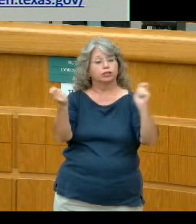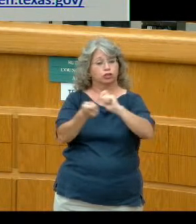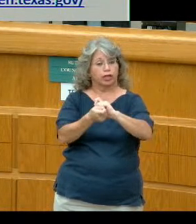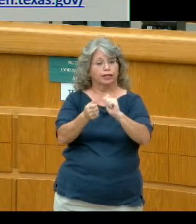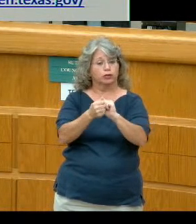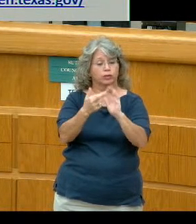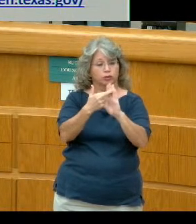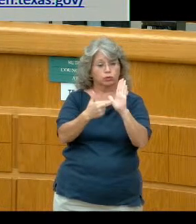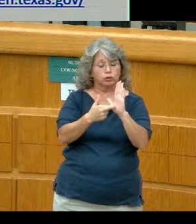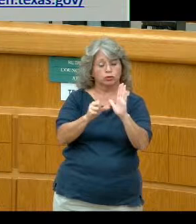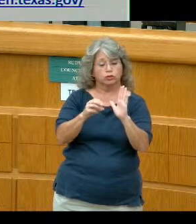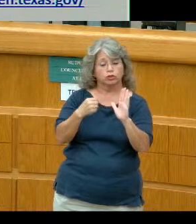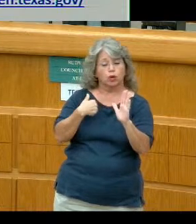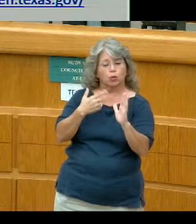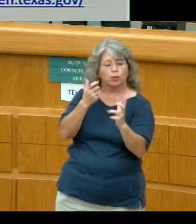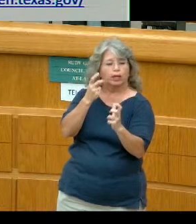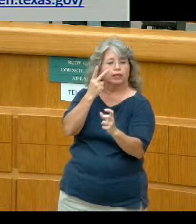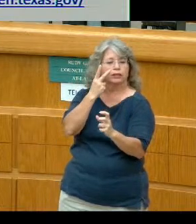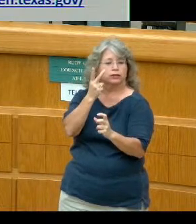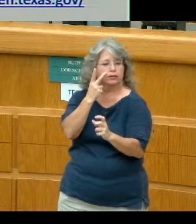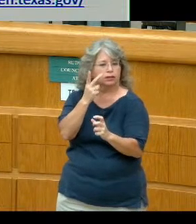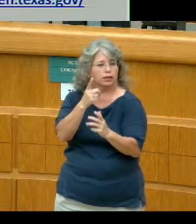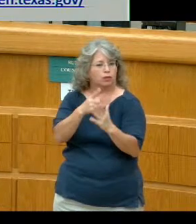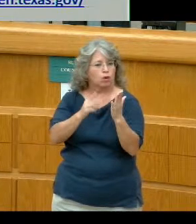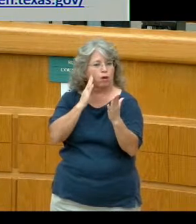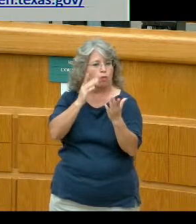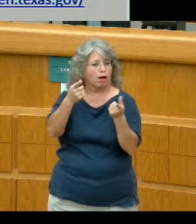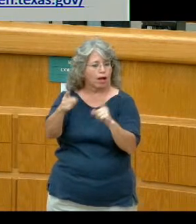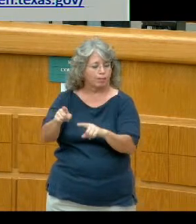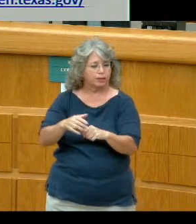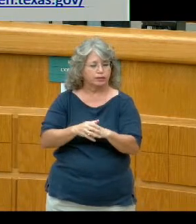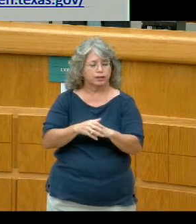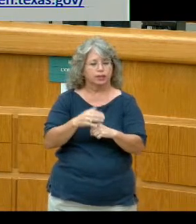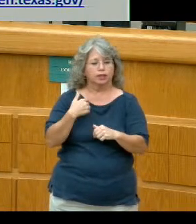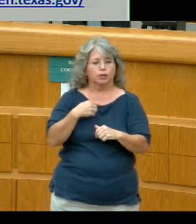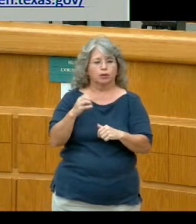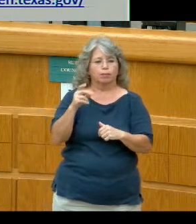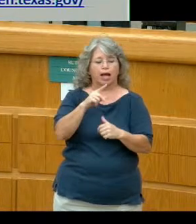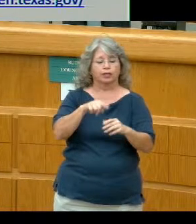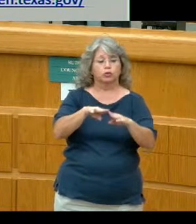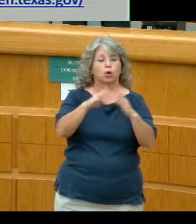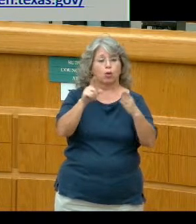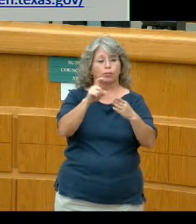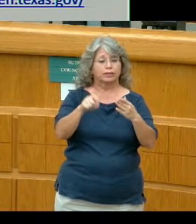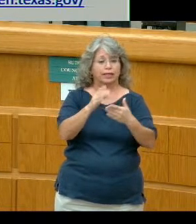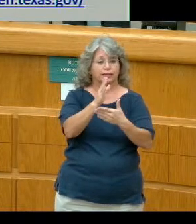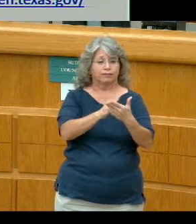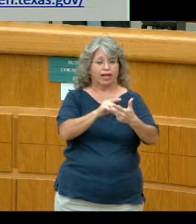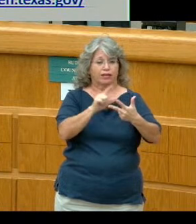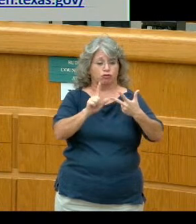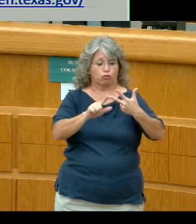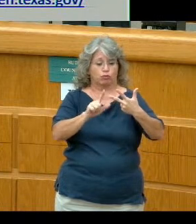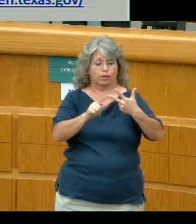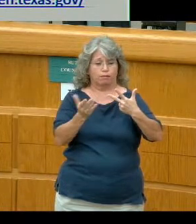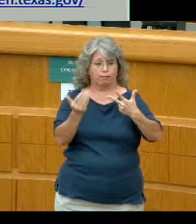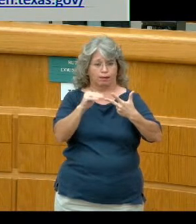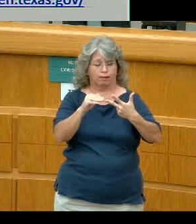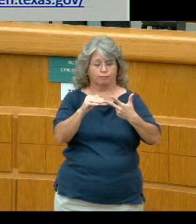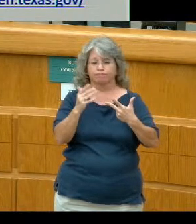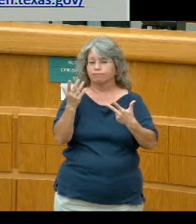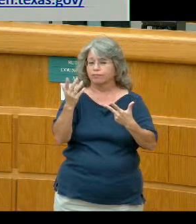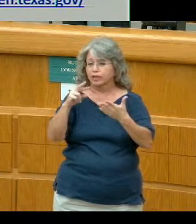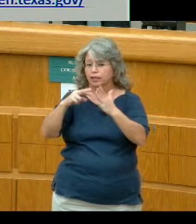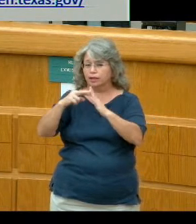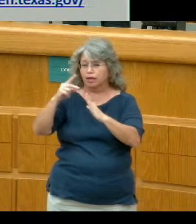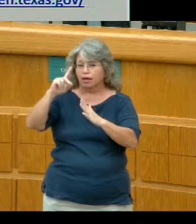rules, and we really want to see what's going to happen. And so we're going to Open Texas phase 3 again. And the way this is